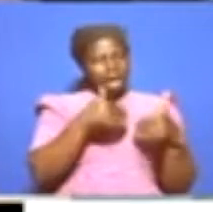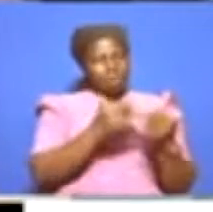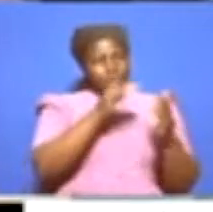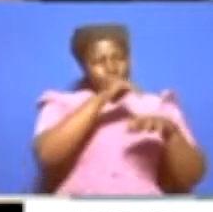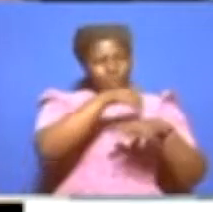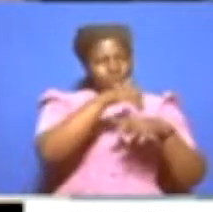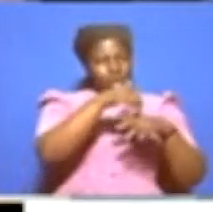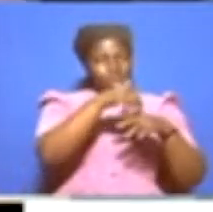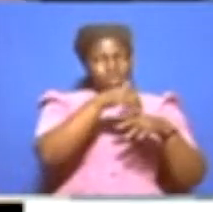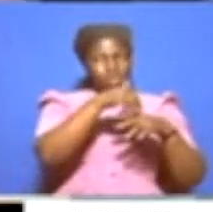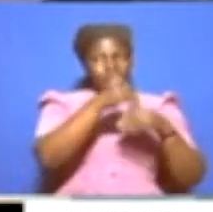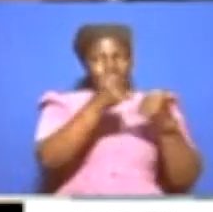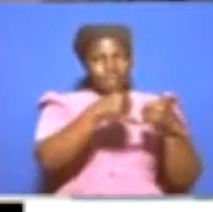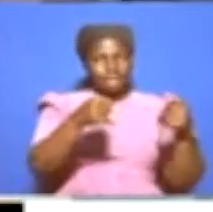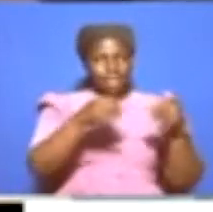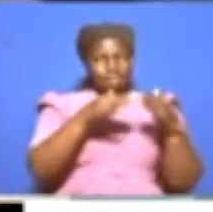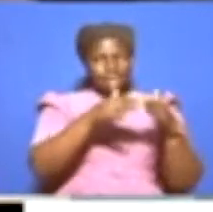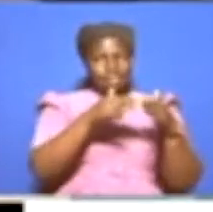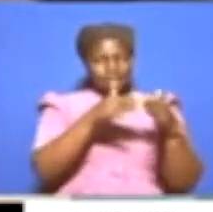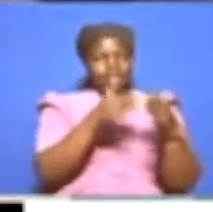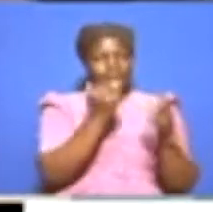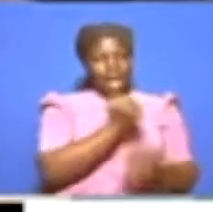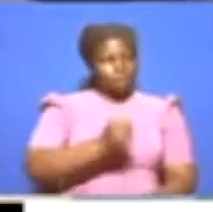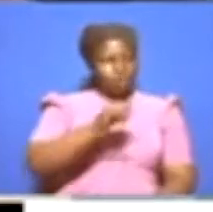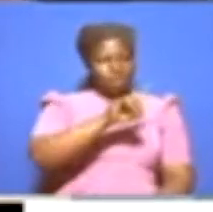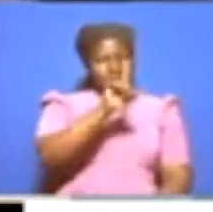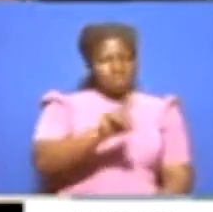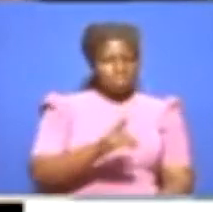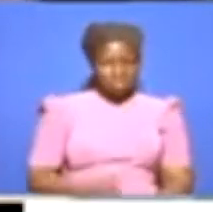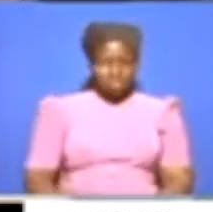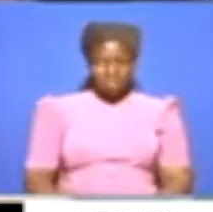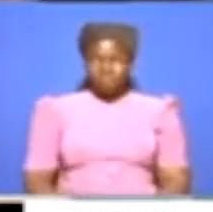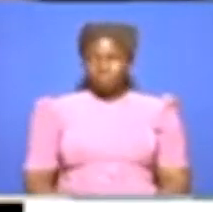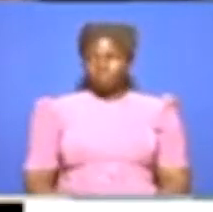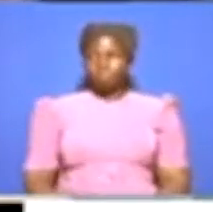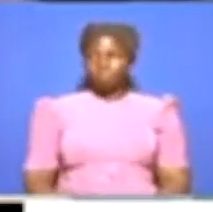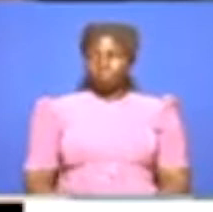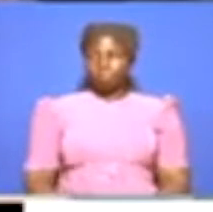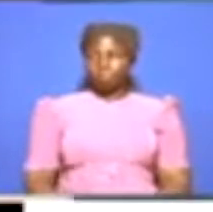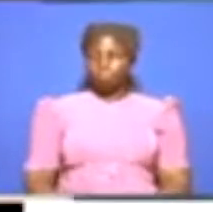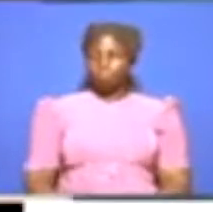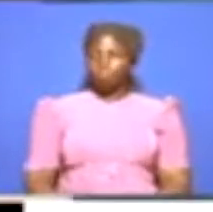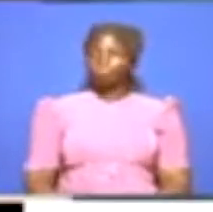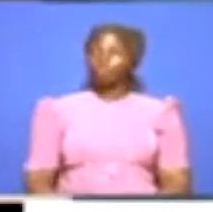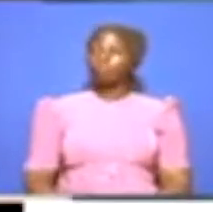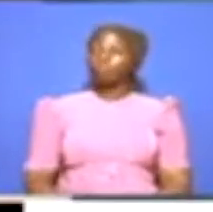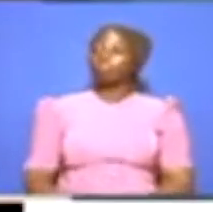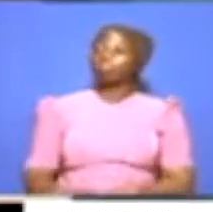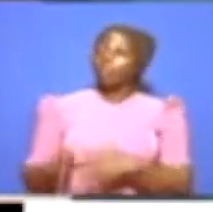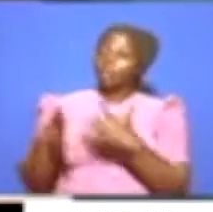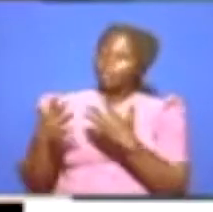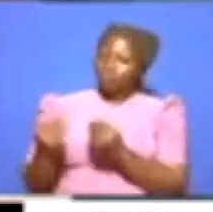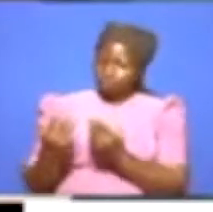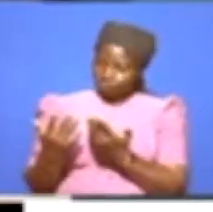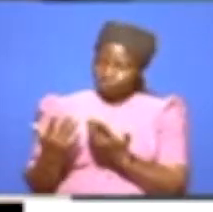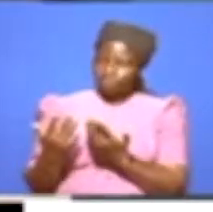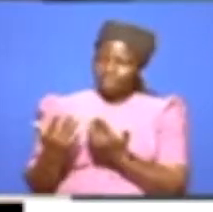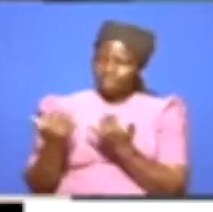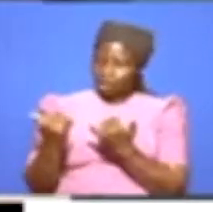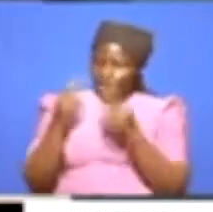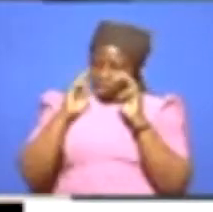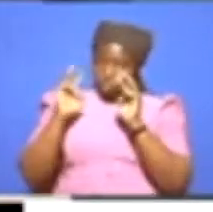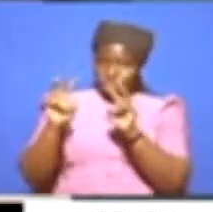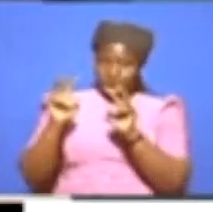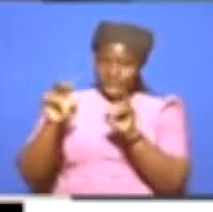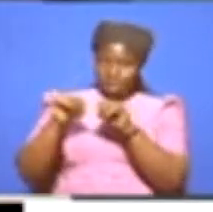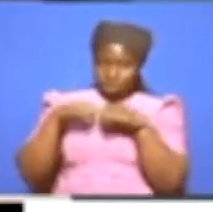sex exploitation? Yeah, the simple way to answer that question is to look at society as it is